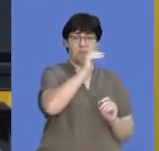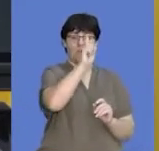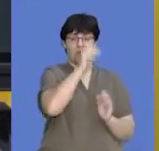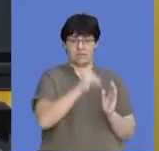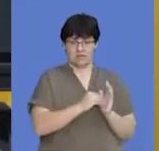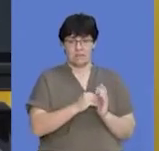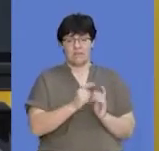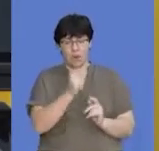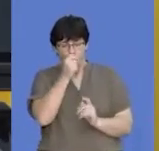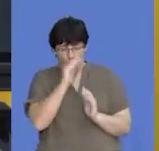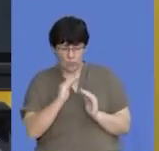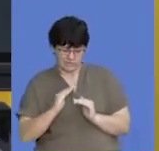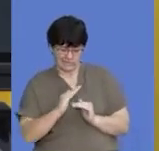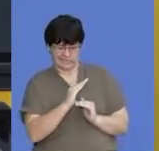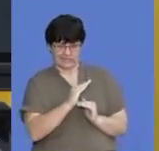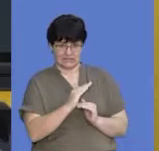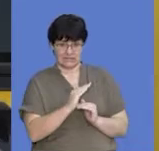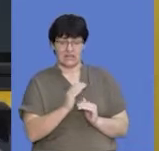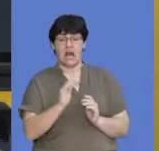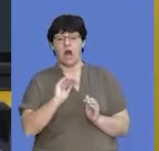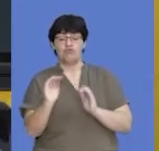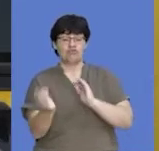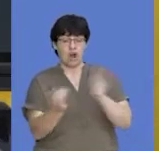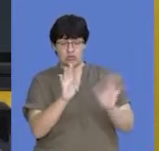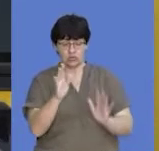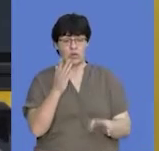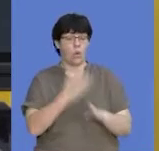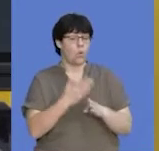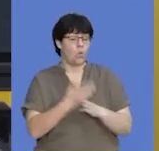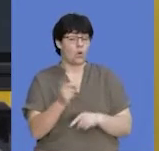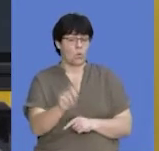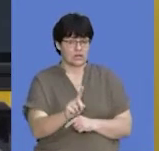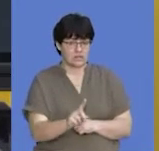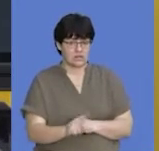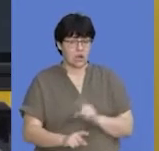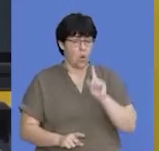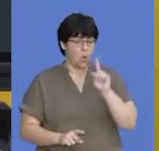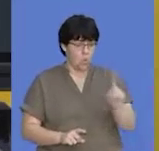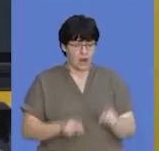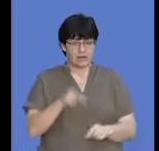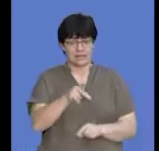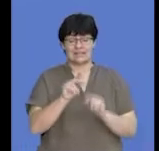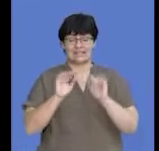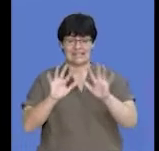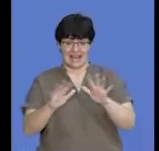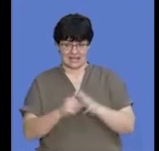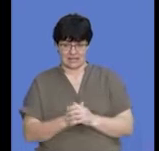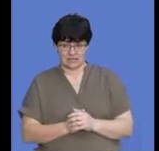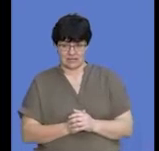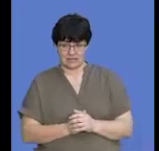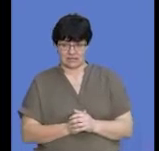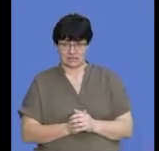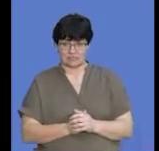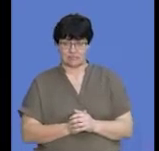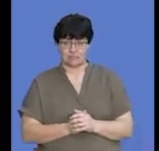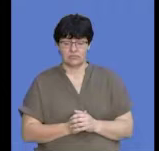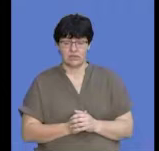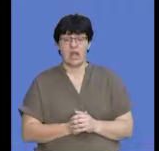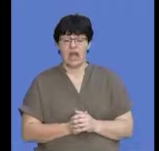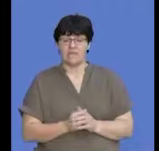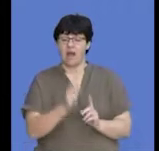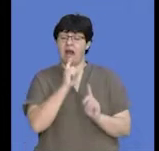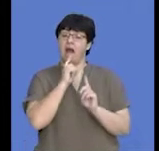almost steep slope. Now the ratio you should be working with is 1:10. Let me note that down. The moment